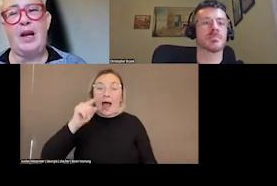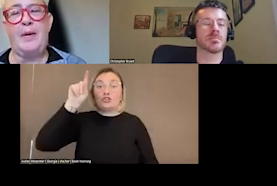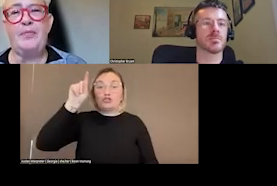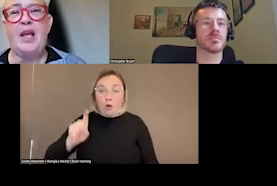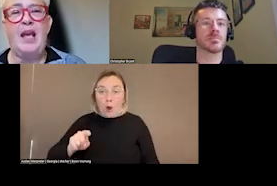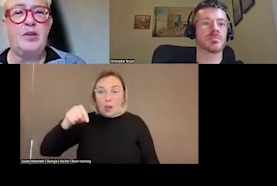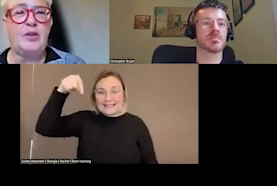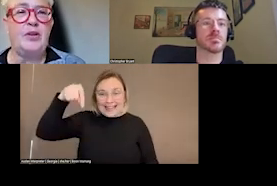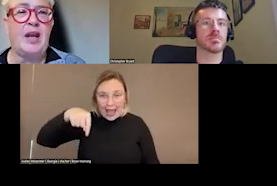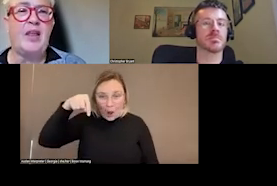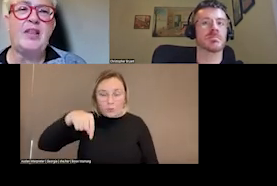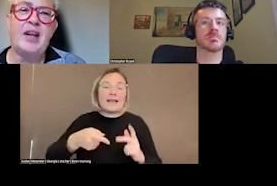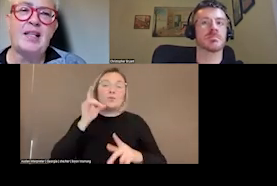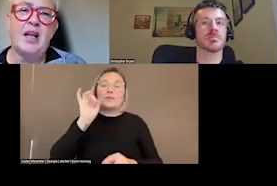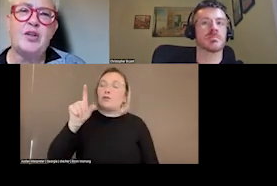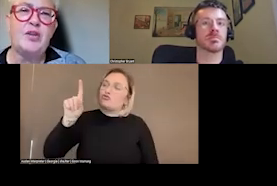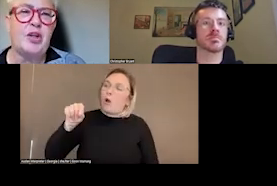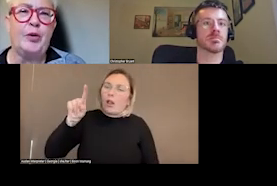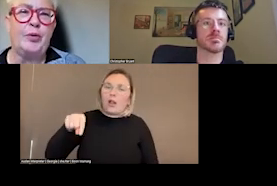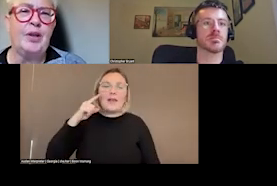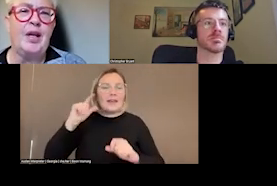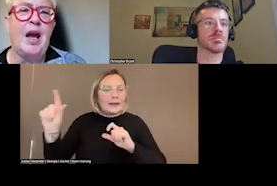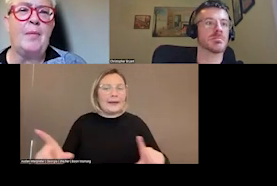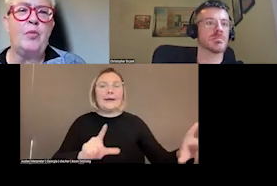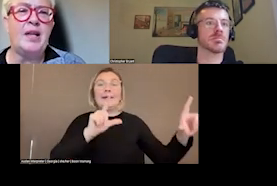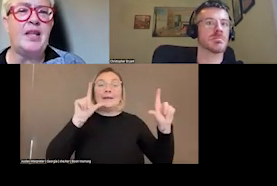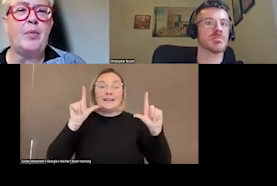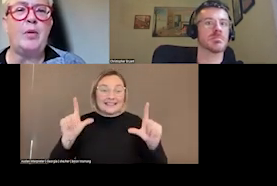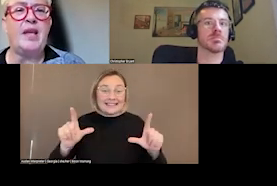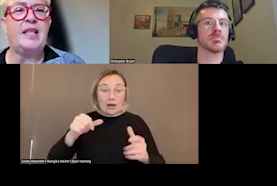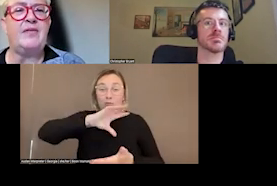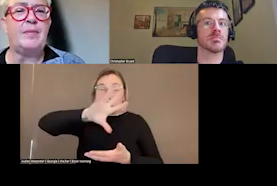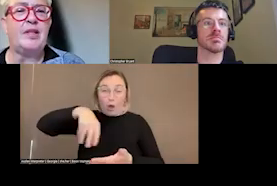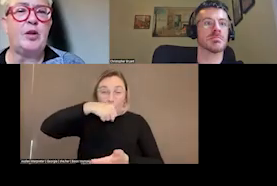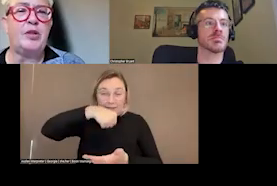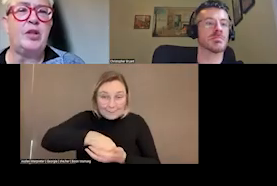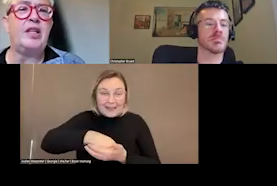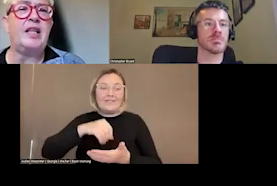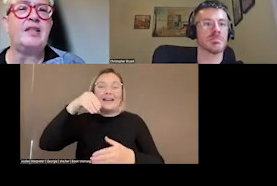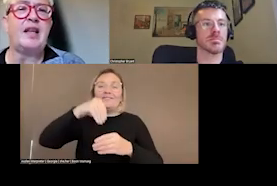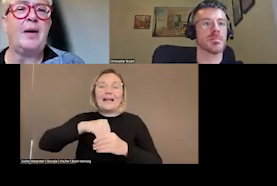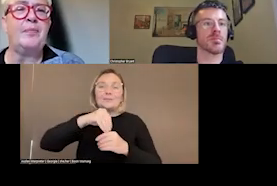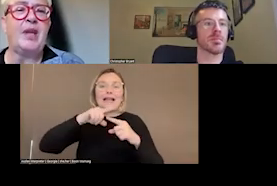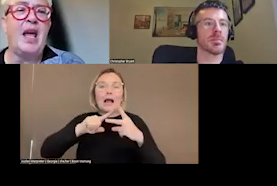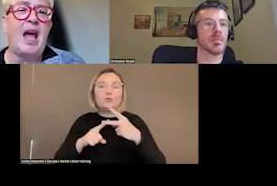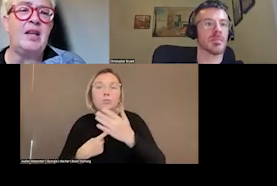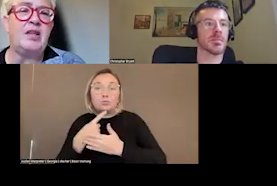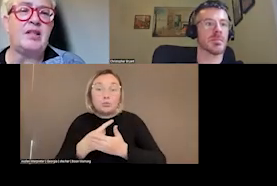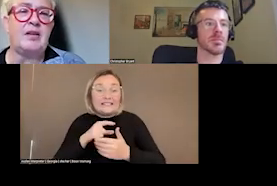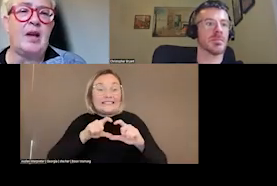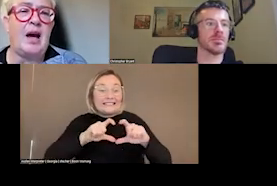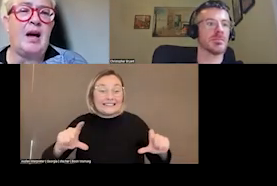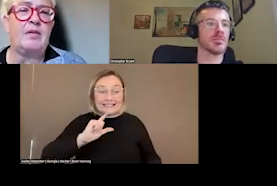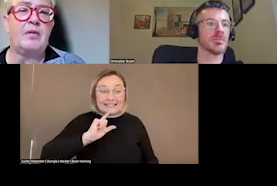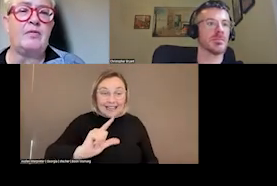down, if you scroll down, I think the next slide should show right down the bottom, there's investments and opportunities, and